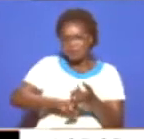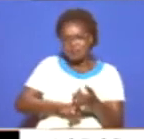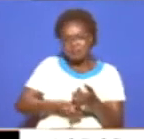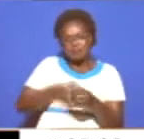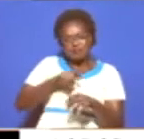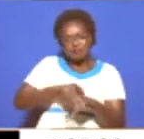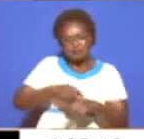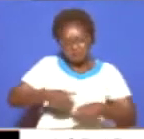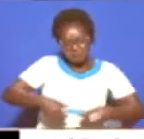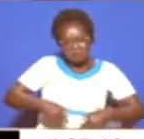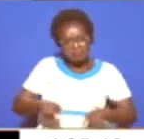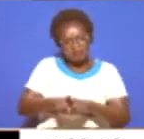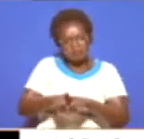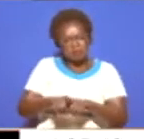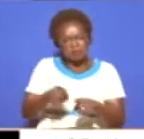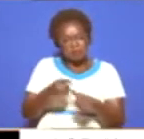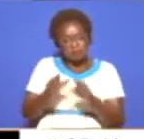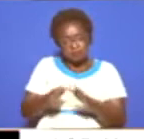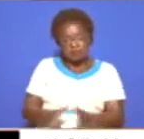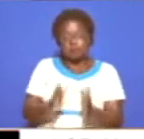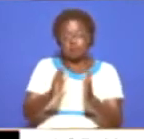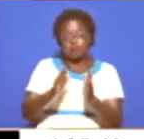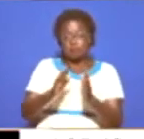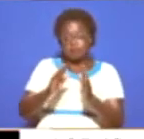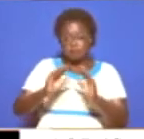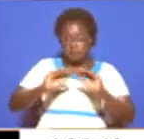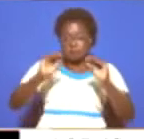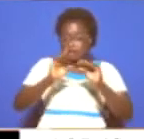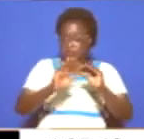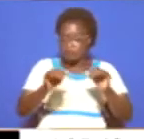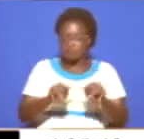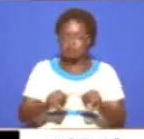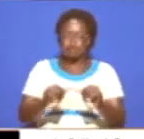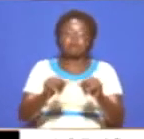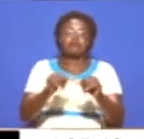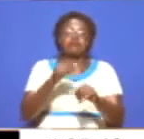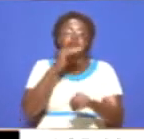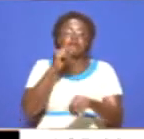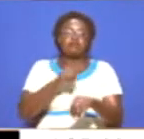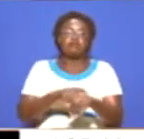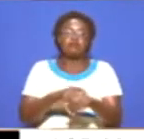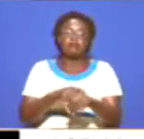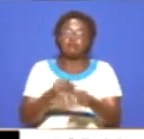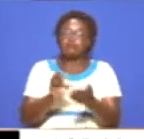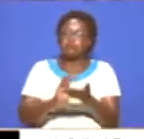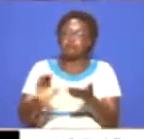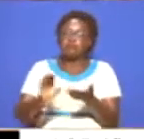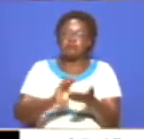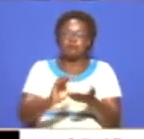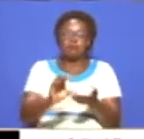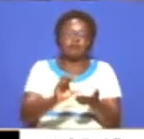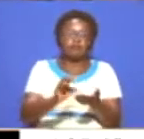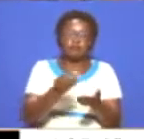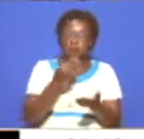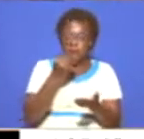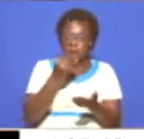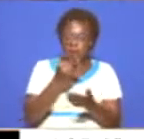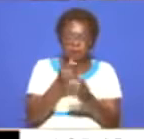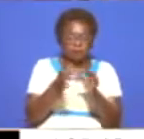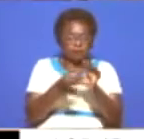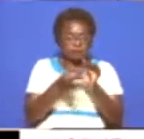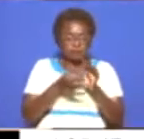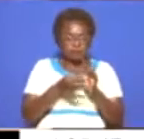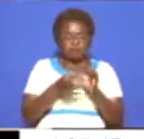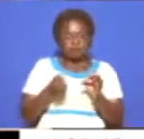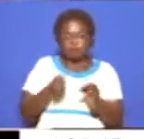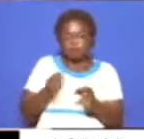instead allow them pursue their education. Speaking while donating food to the beloved Daughters Rescue Center in Kibiko,